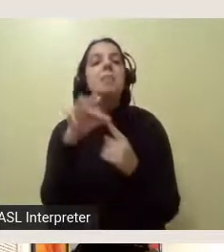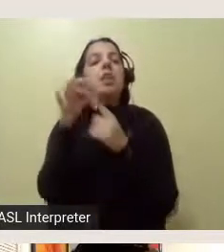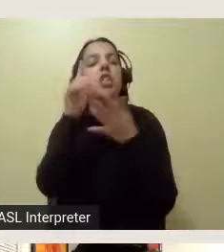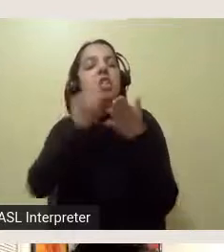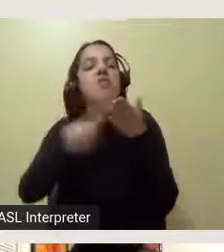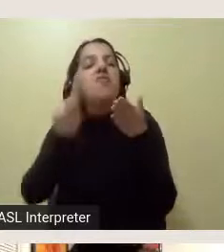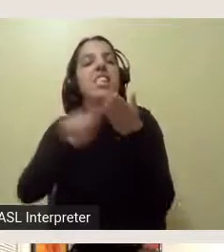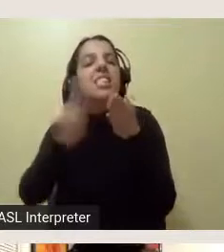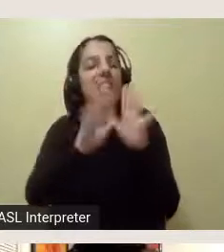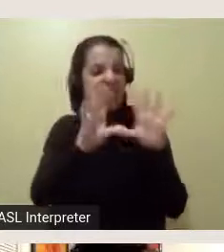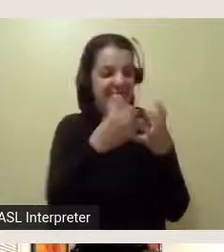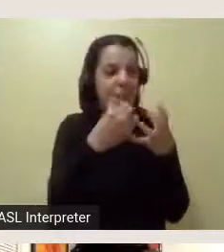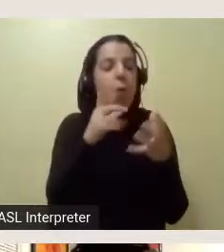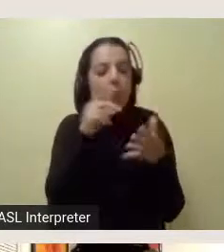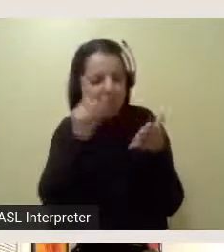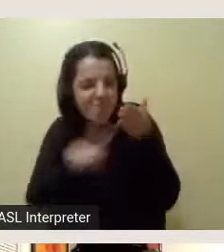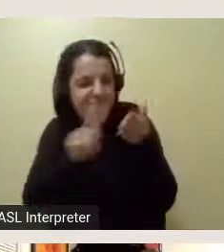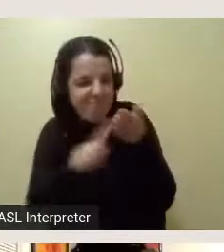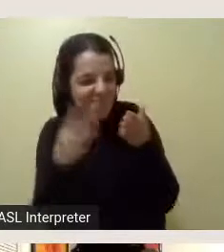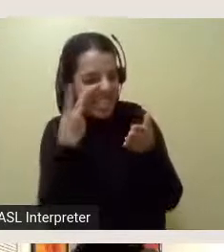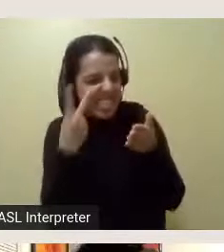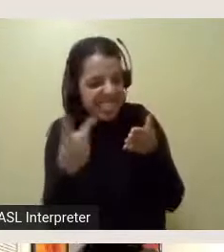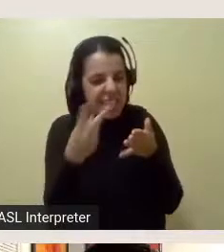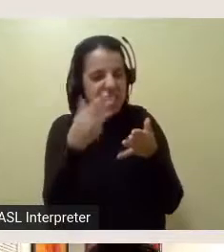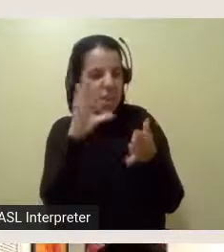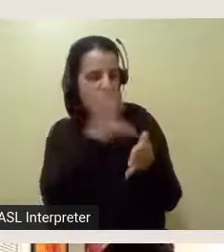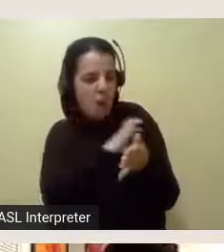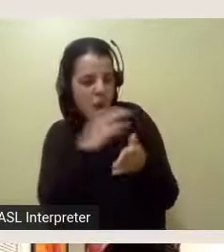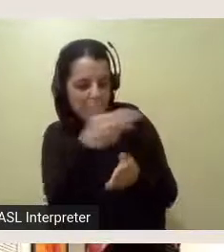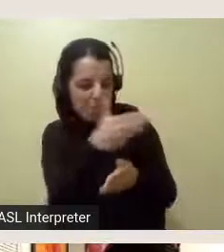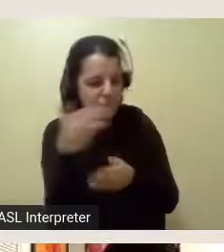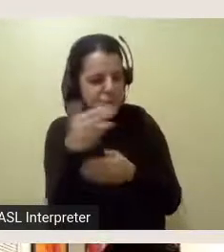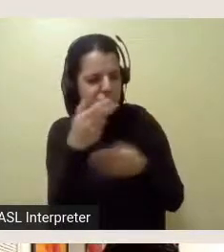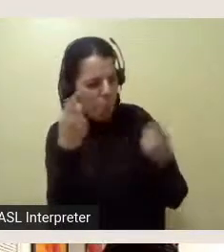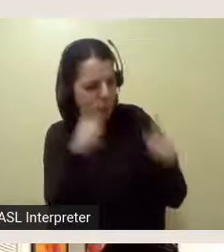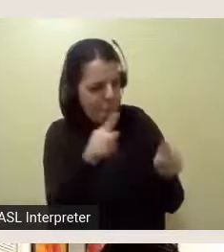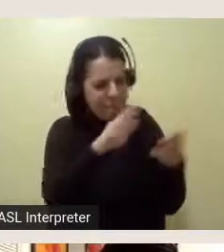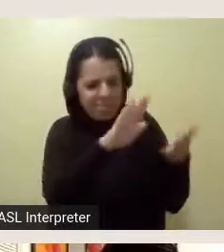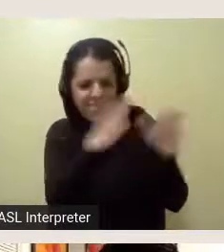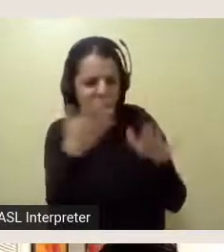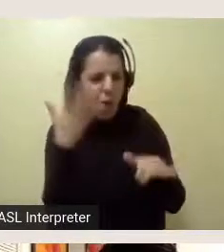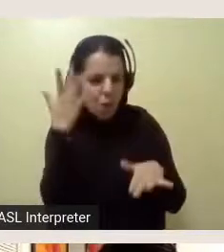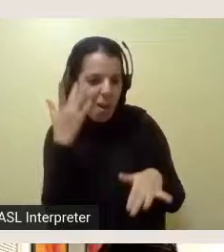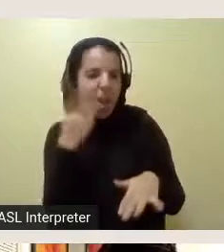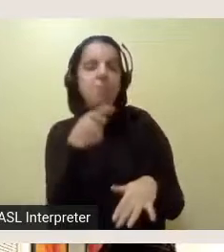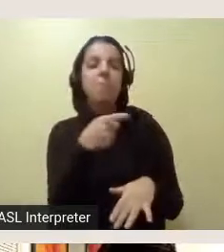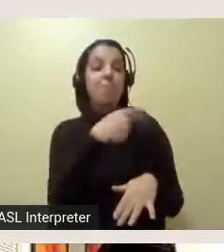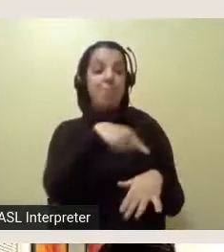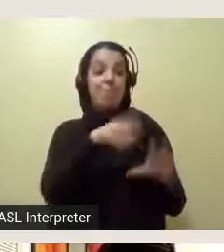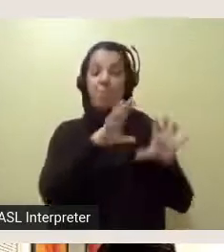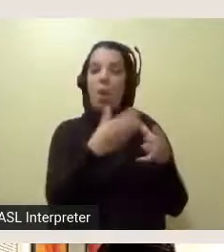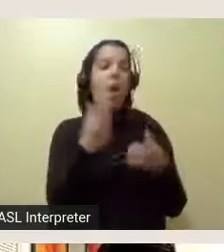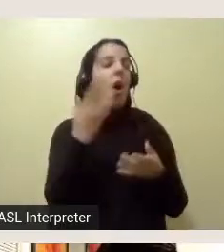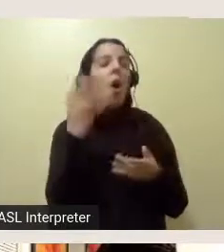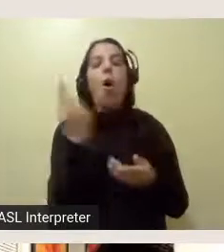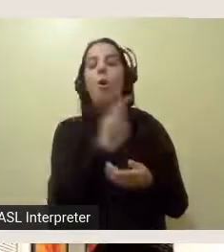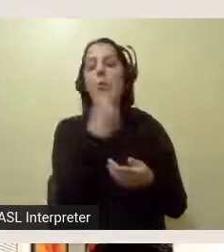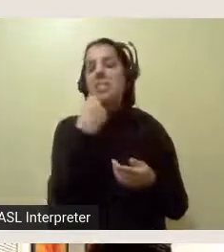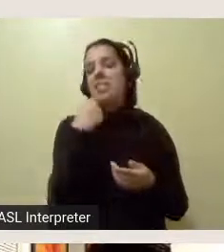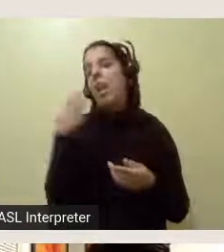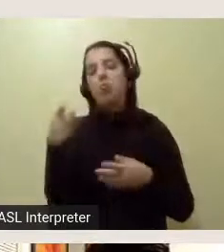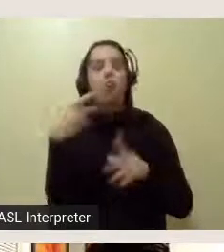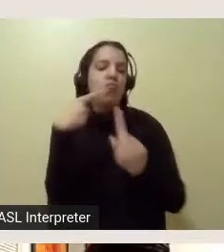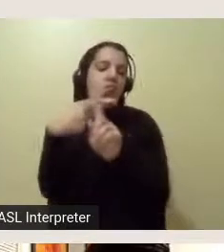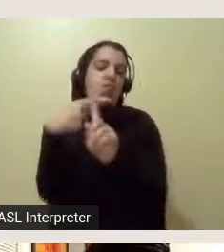where there has been a police officer discharging their weapon and where there has been a fatality, they always rule in favor of the cops, because